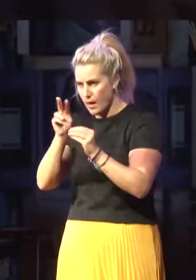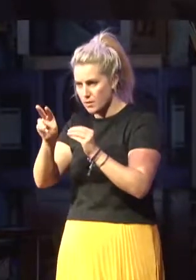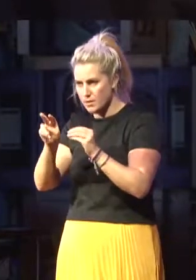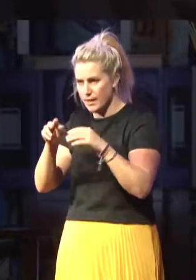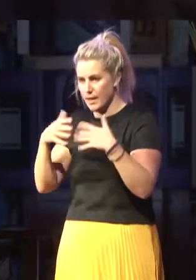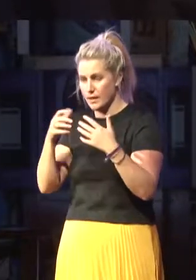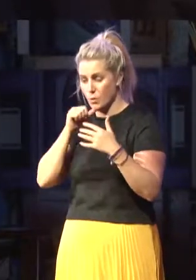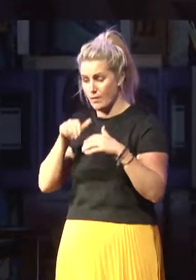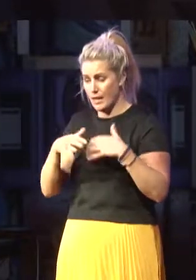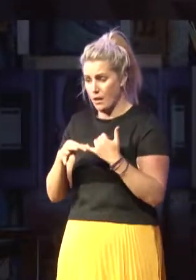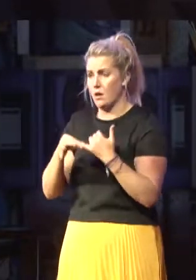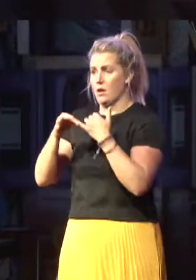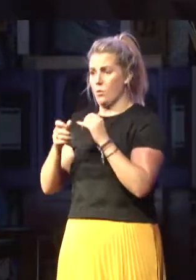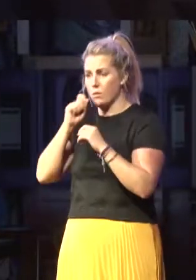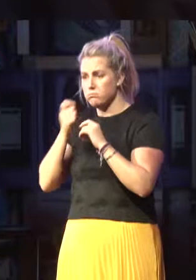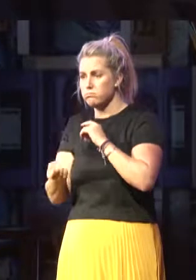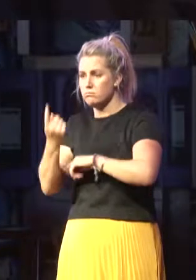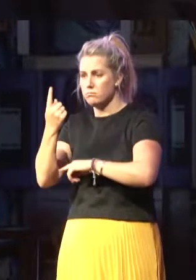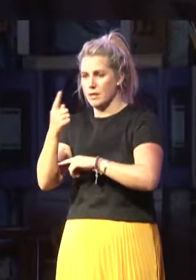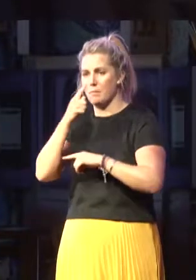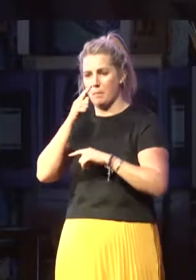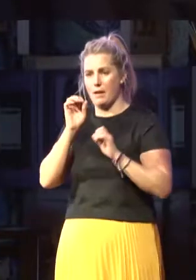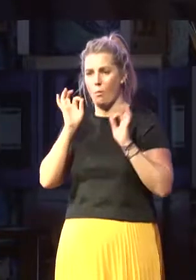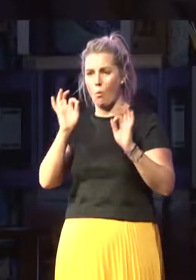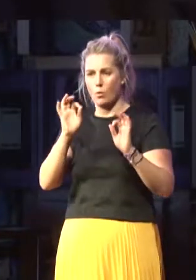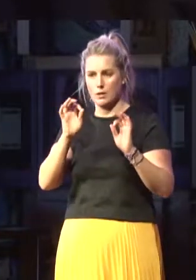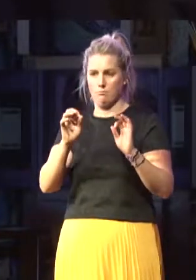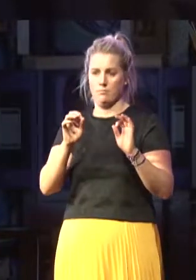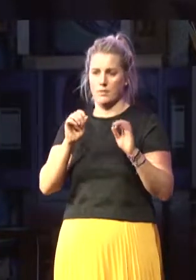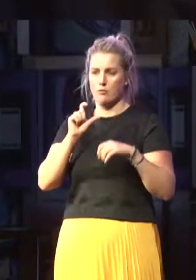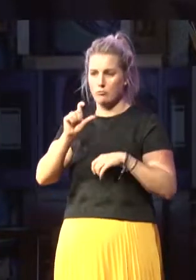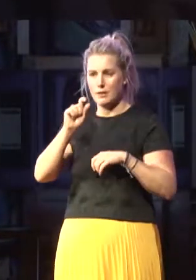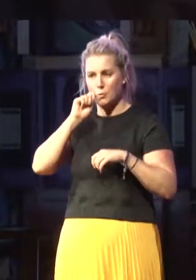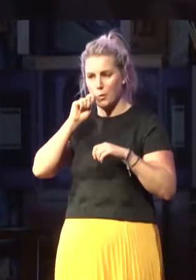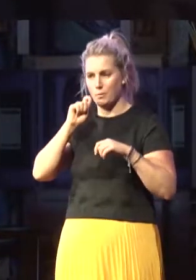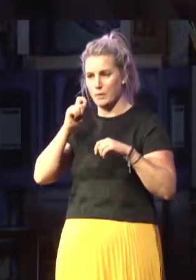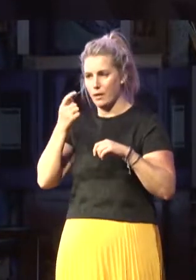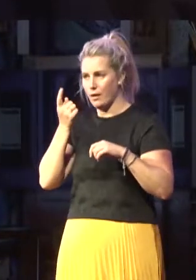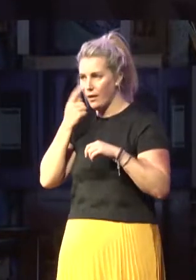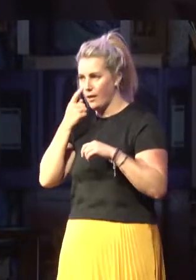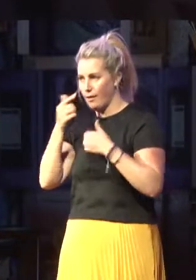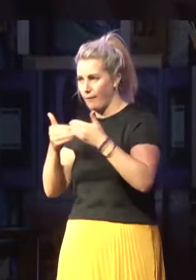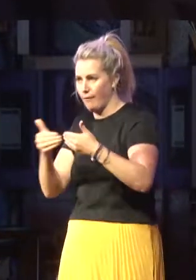singularity arrives, these people with awesome credentials will be spared.